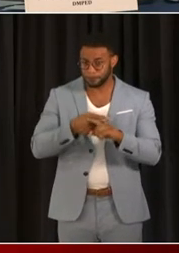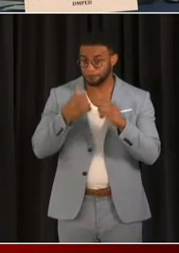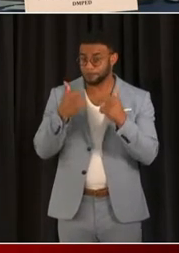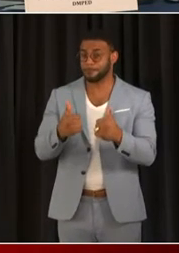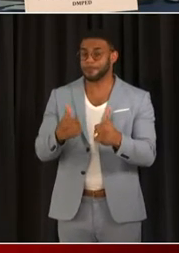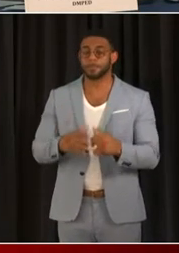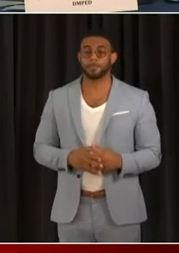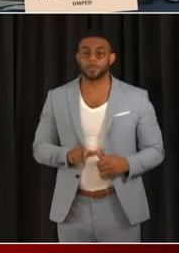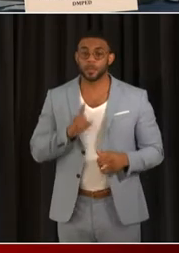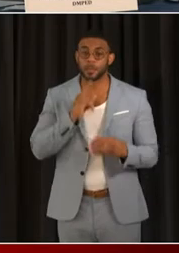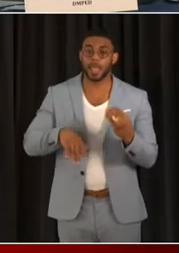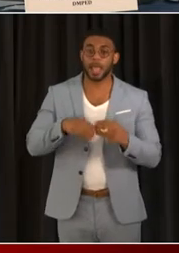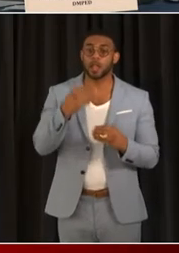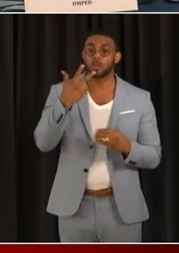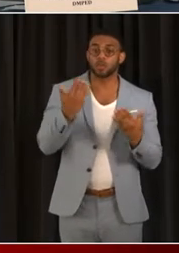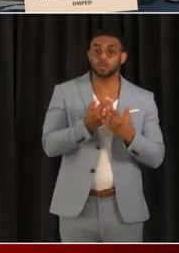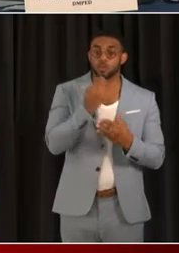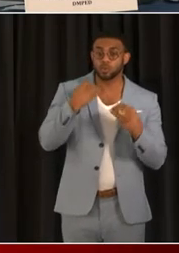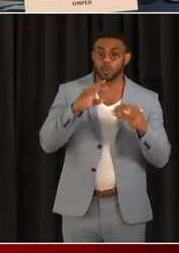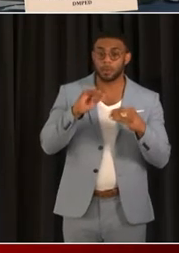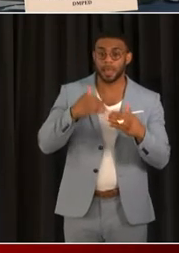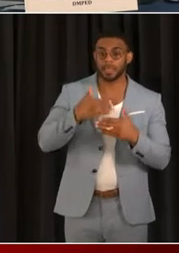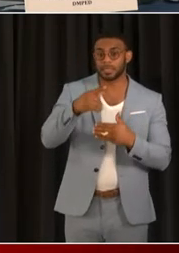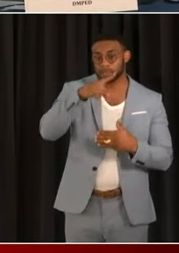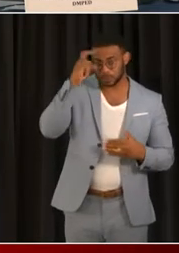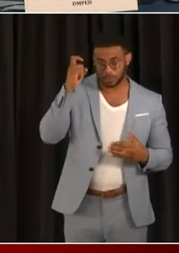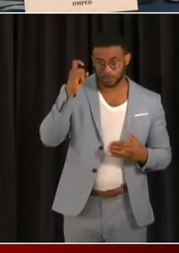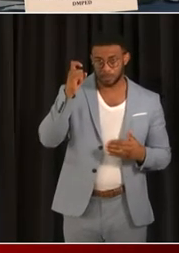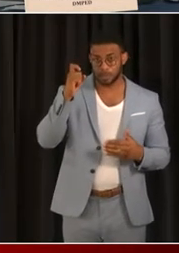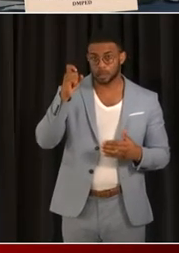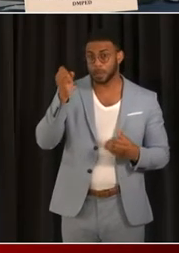months. They will be adding 3 new grocery stores by next summer.